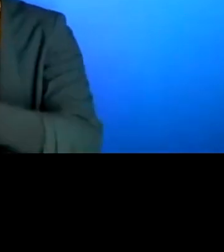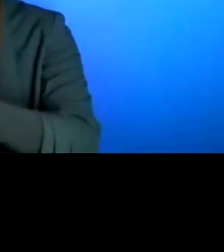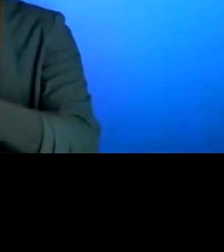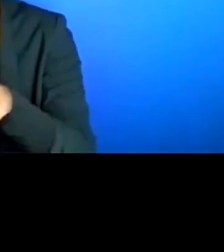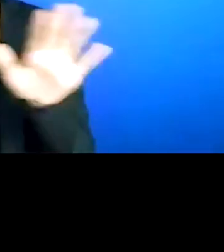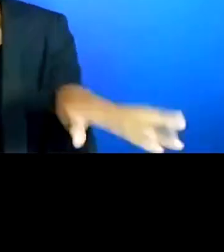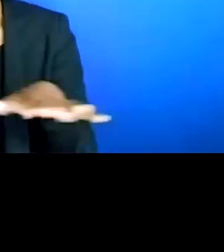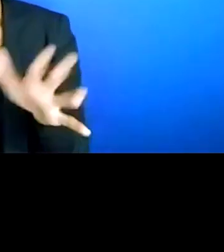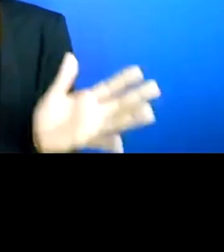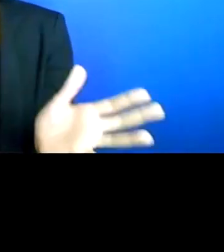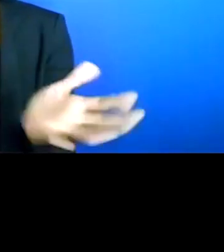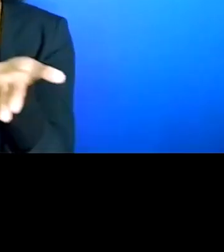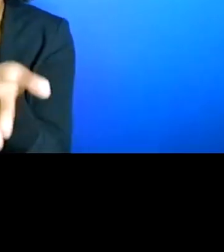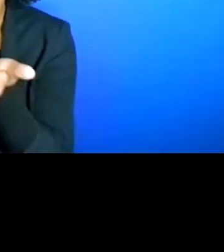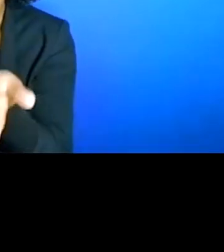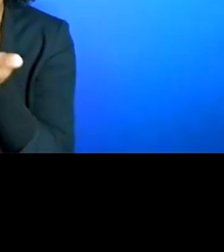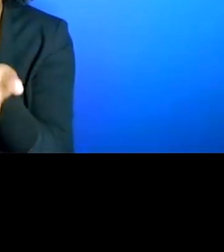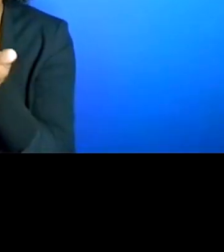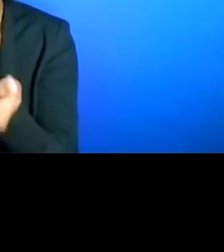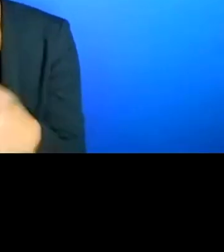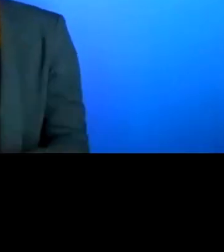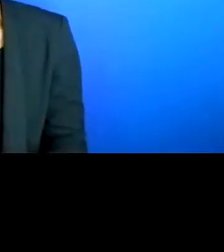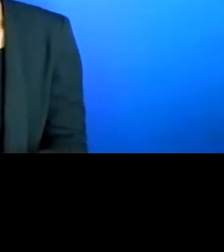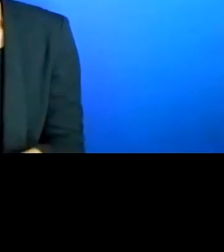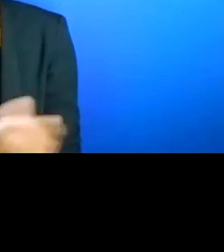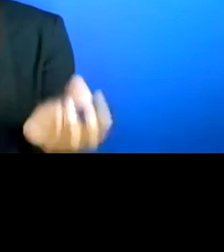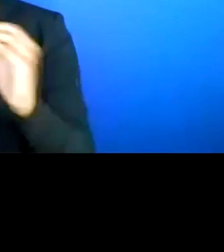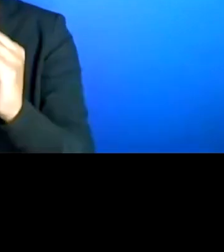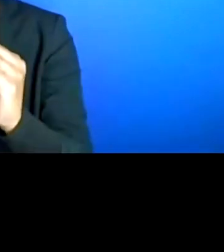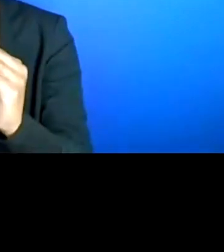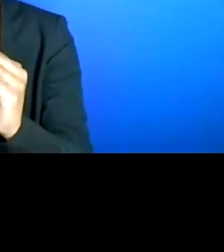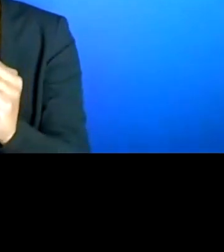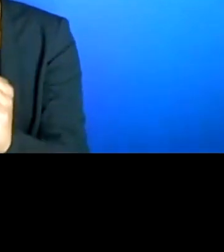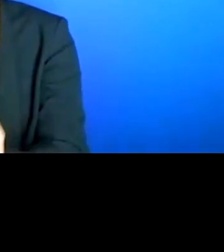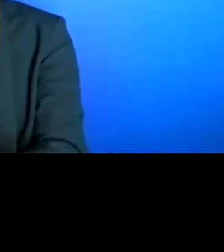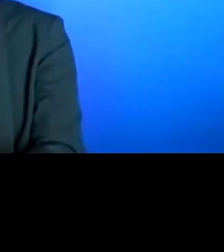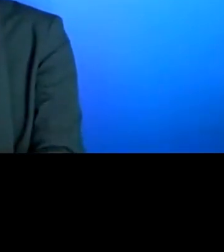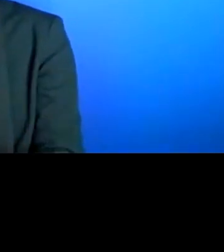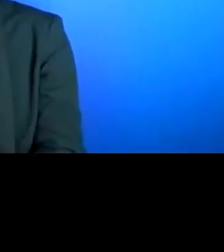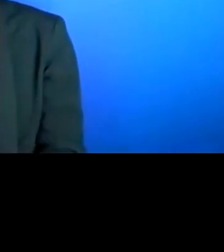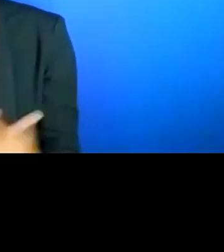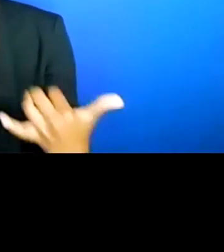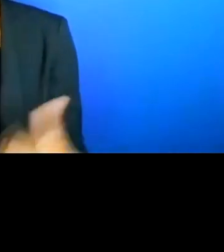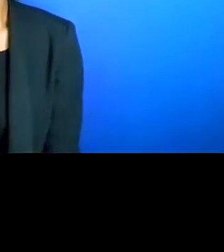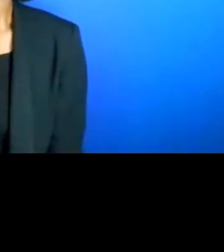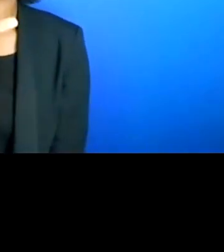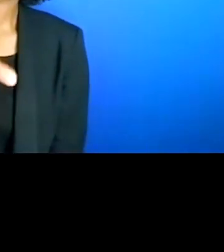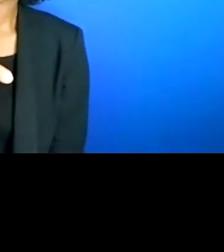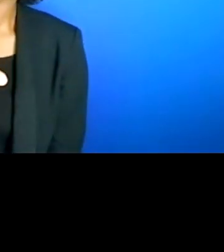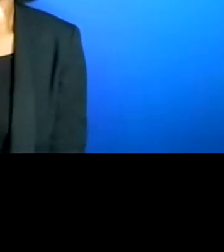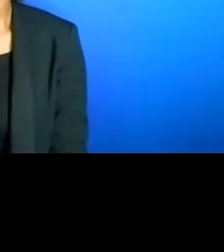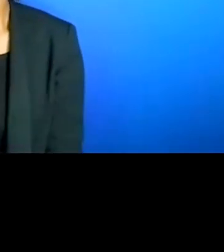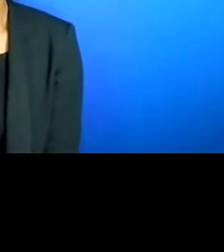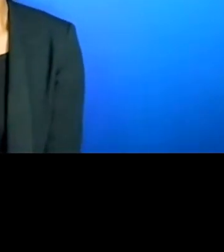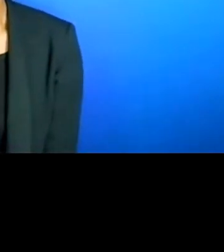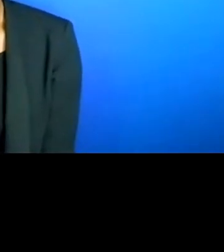discussion and question and answer period at this time. So right now, we're in a sort of a webinar mode. You can't talk to each other. and you